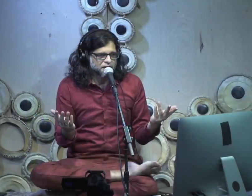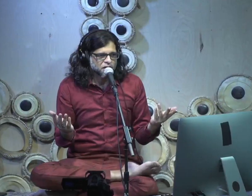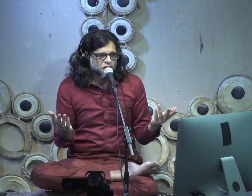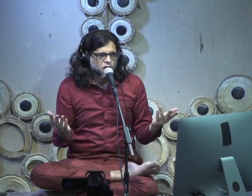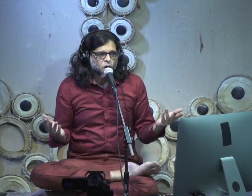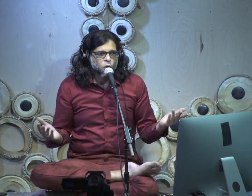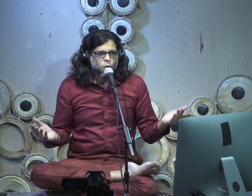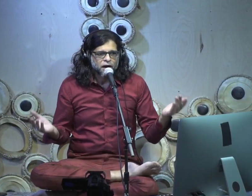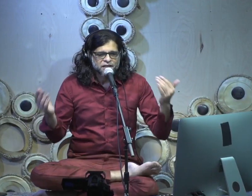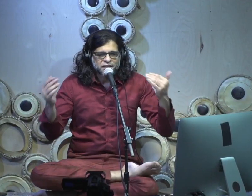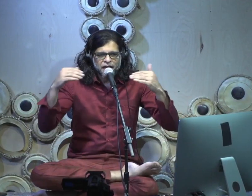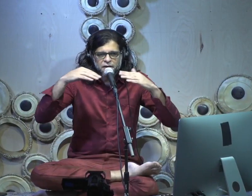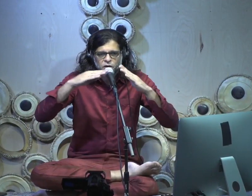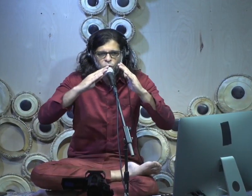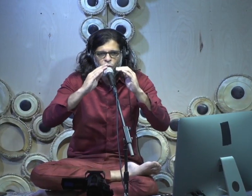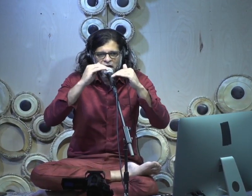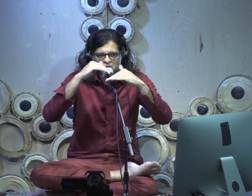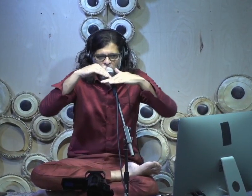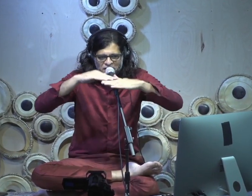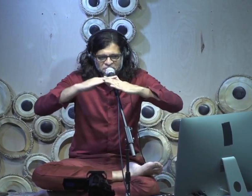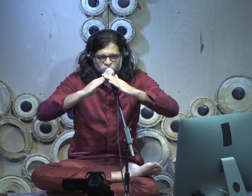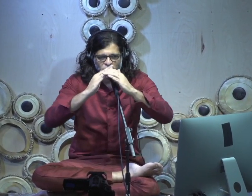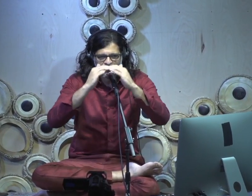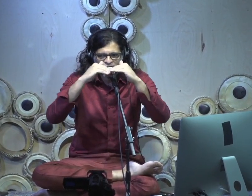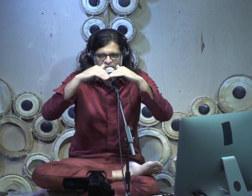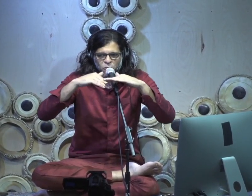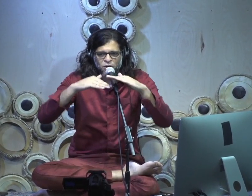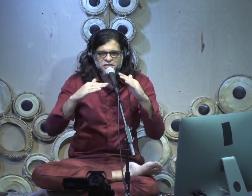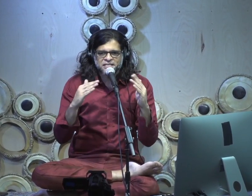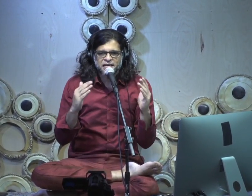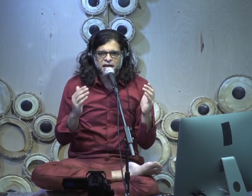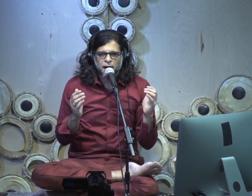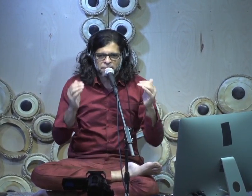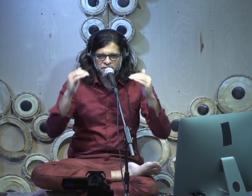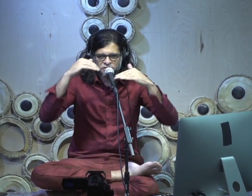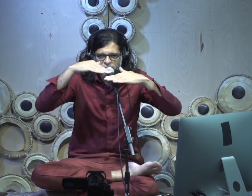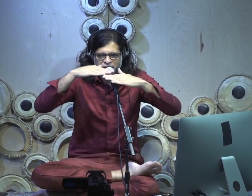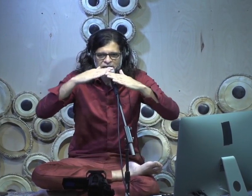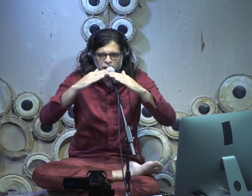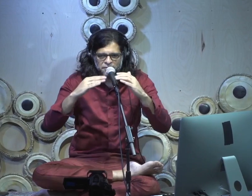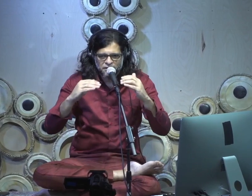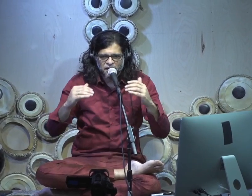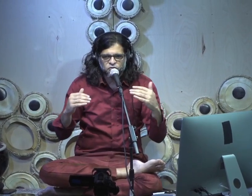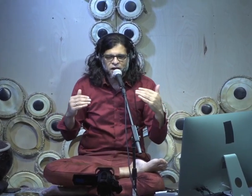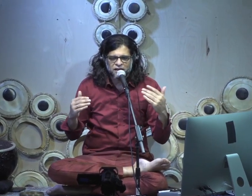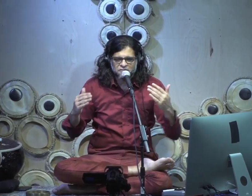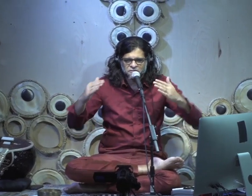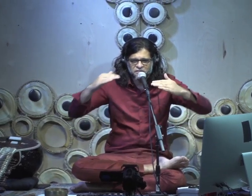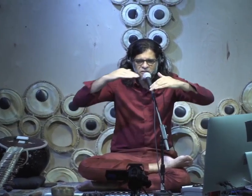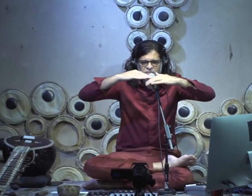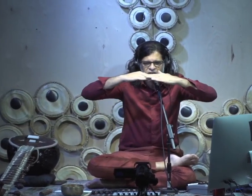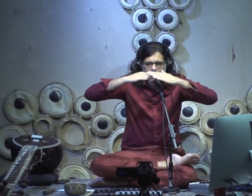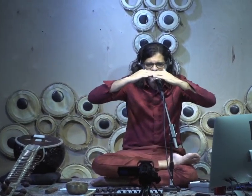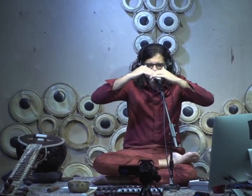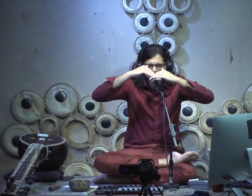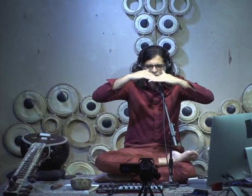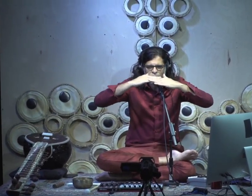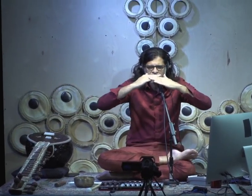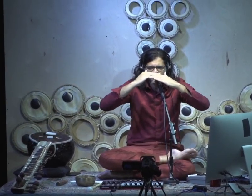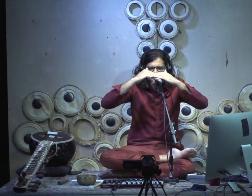phenomenon where, like waveforms, they want to sync up, to meet up. That's right. Physical